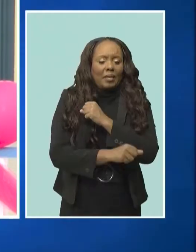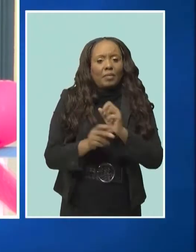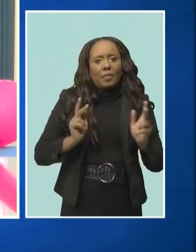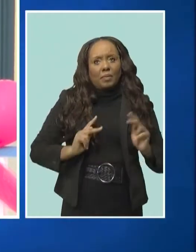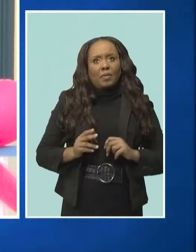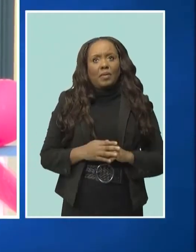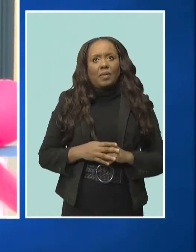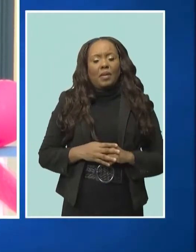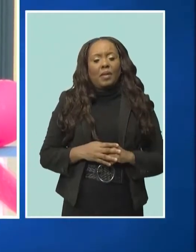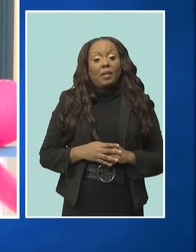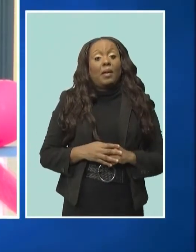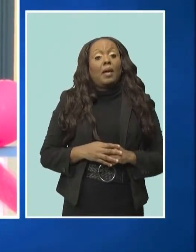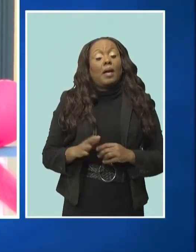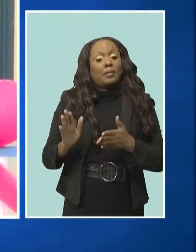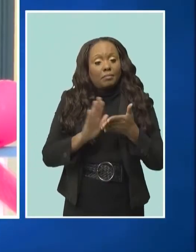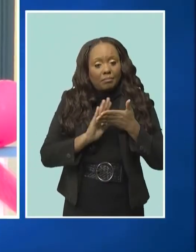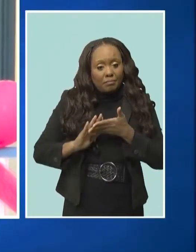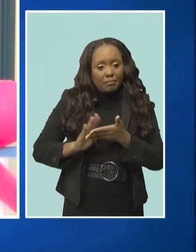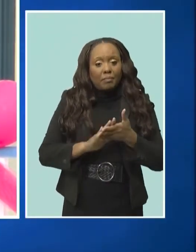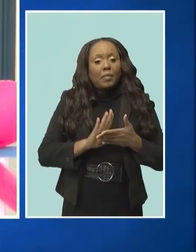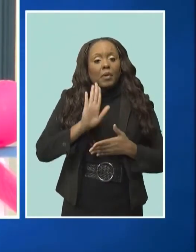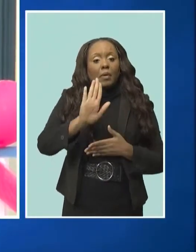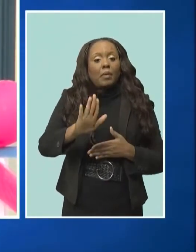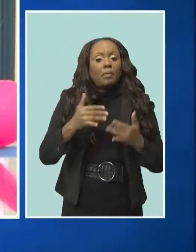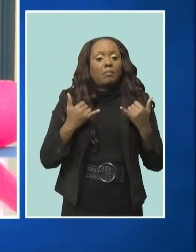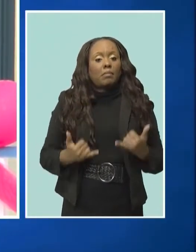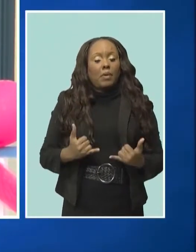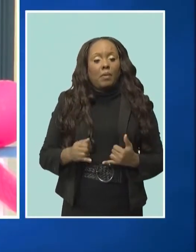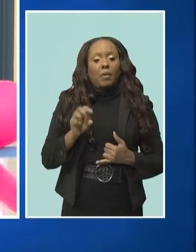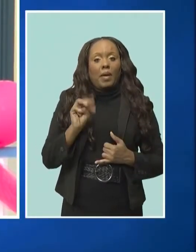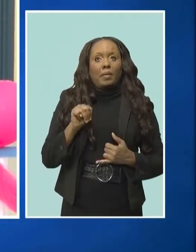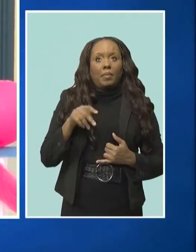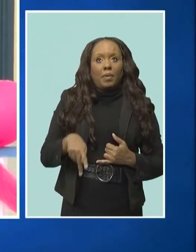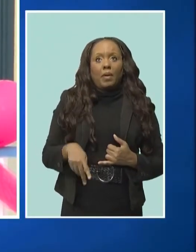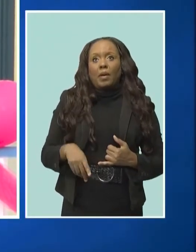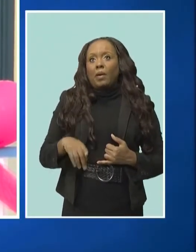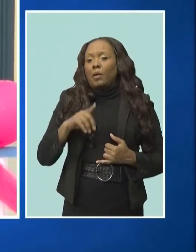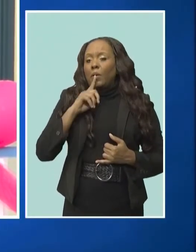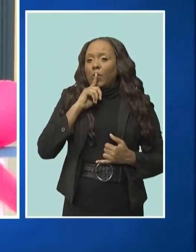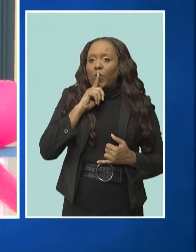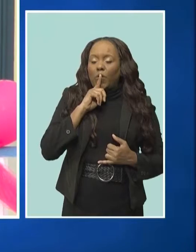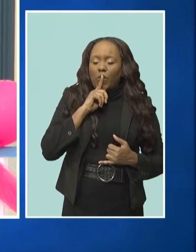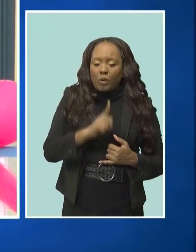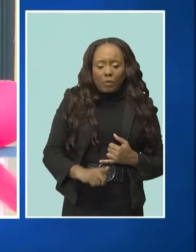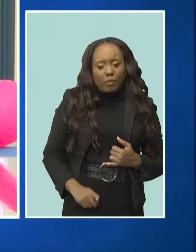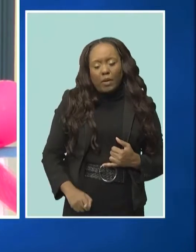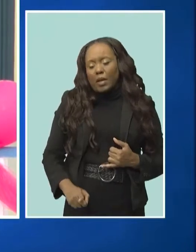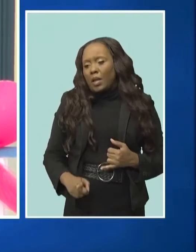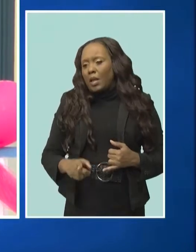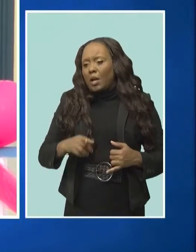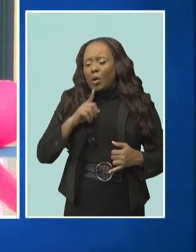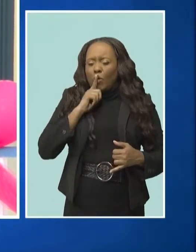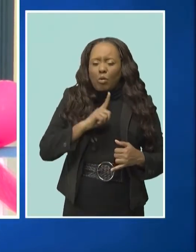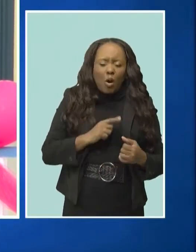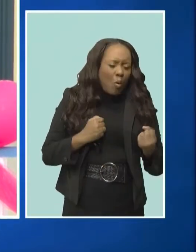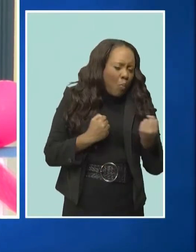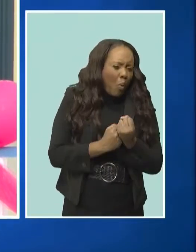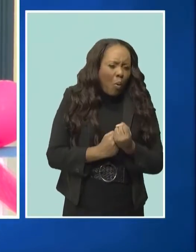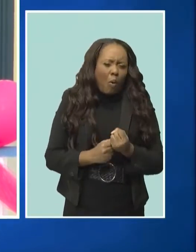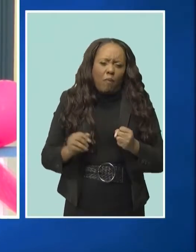your current MP, who gives his all. He eats, drinks, breathes, sweats, and